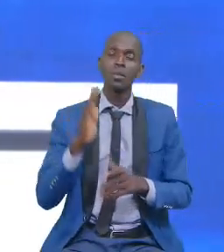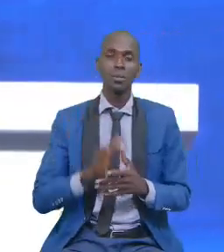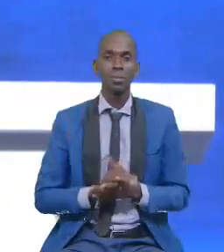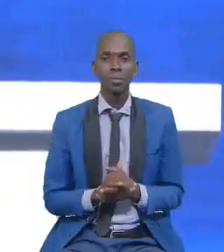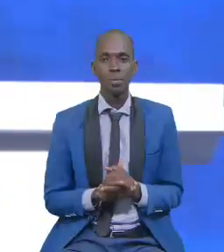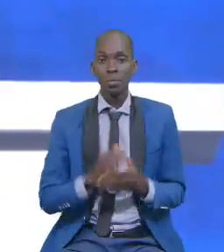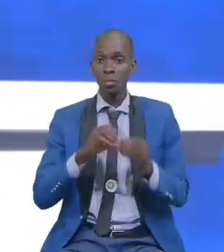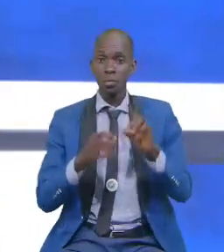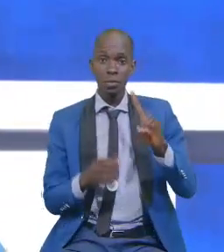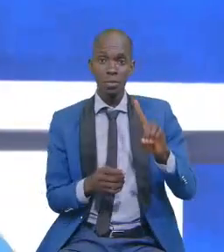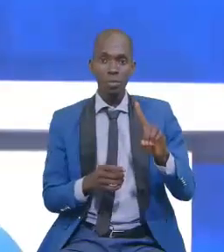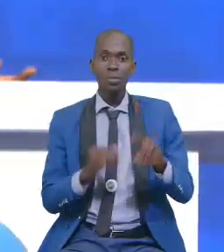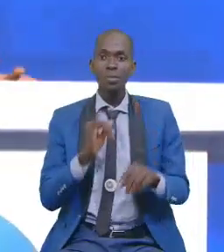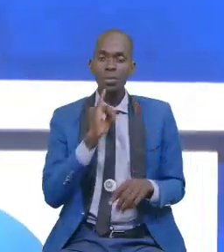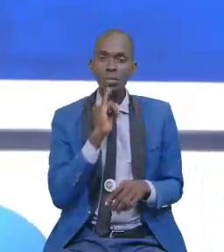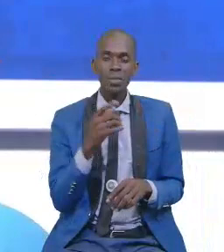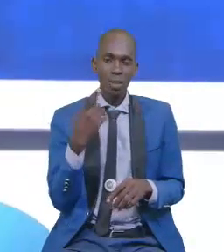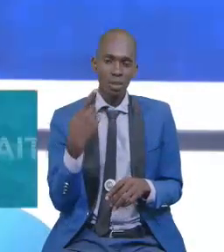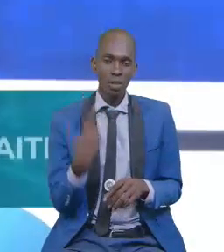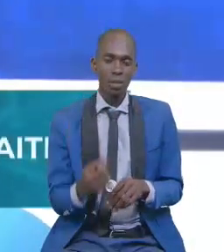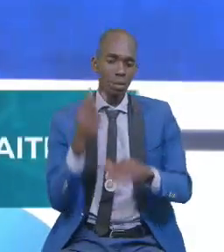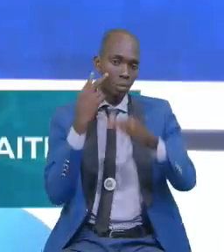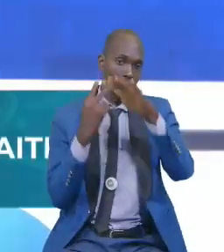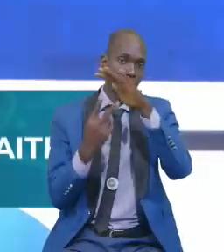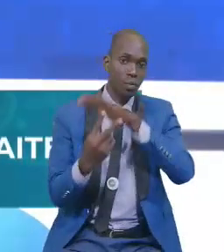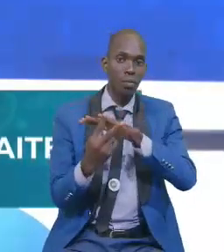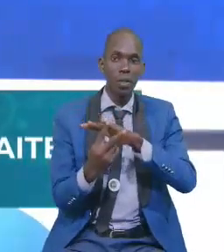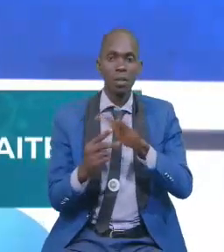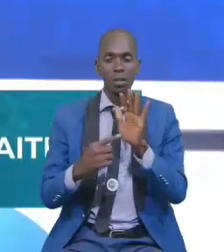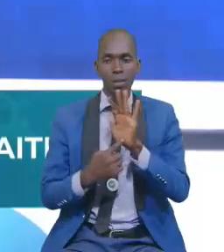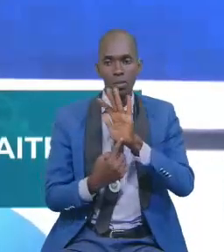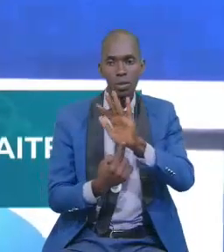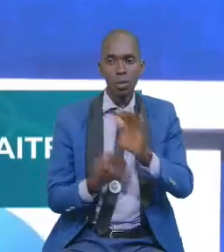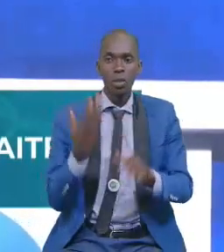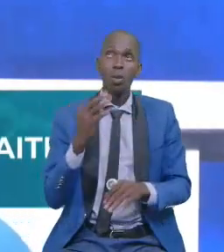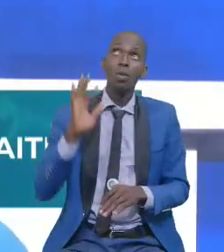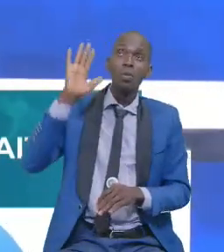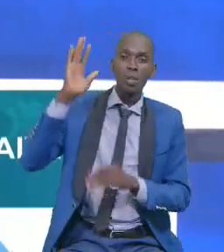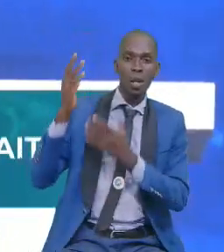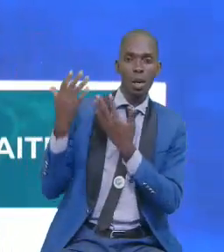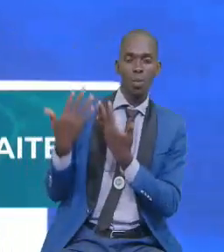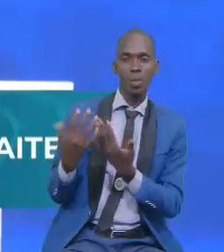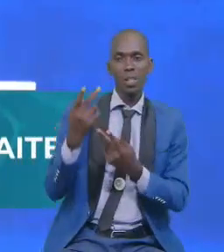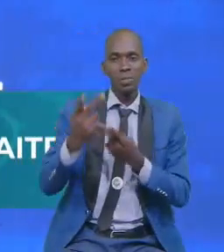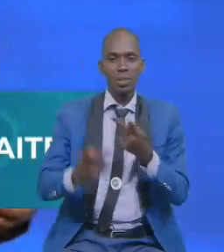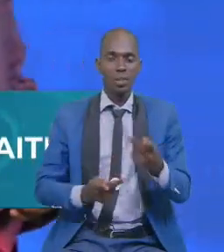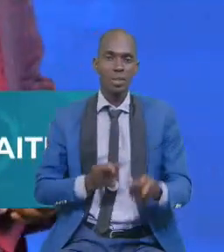Number one is the predicted revelation of his awaited revelation.